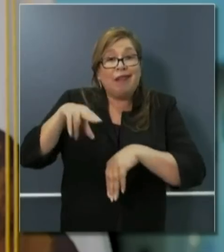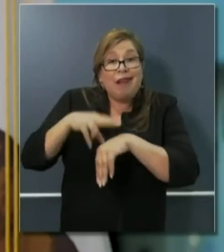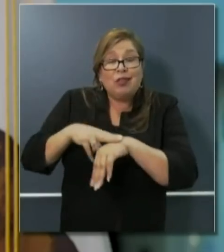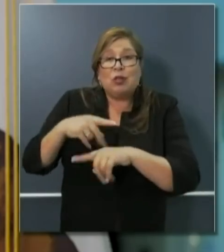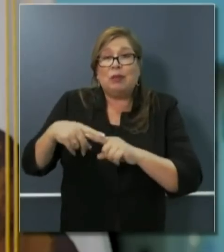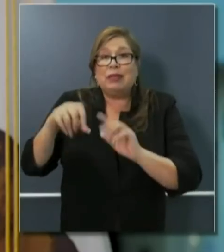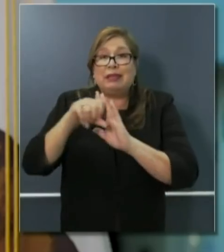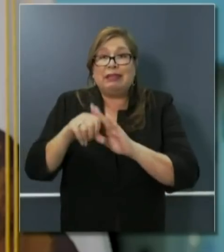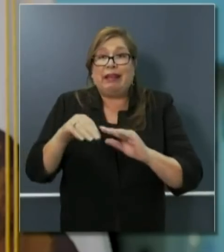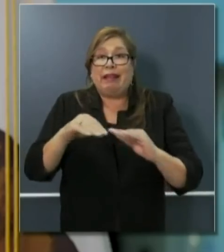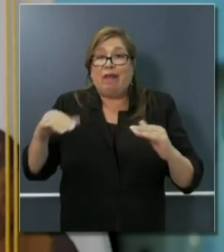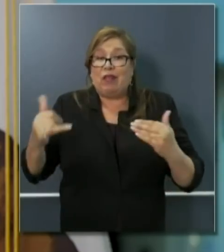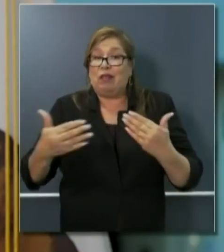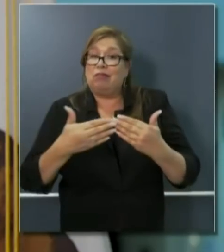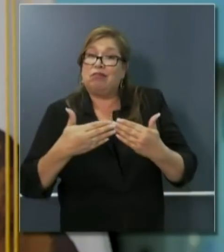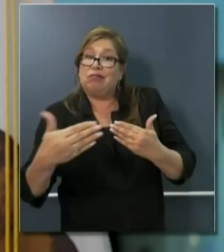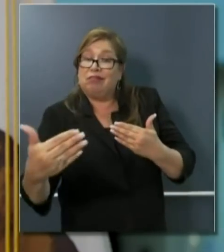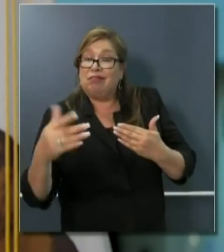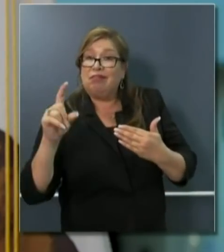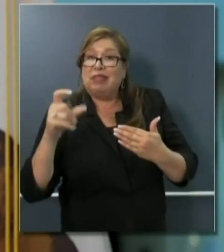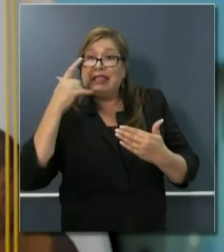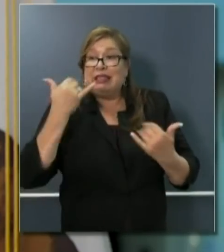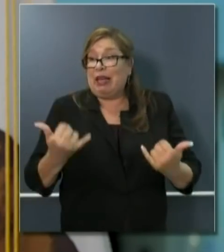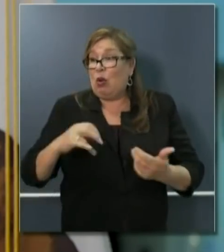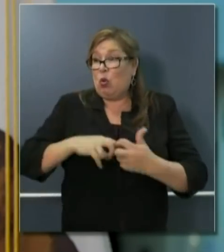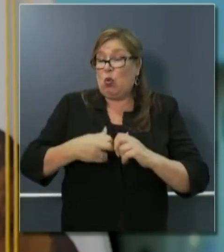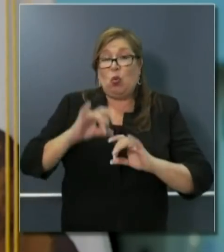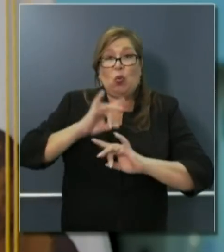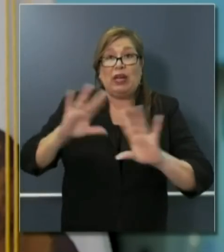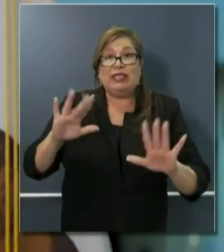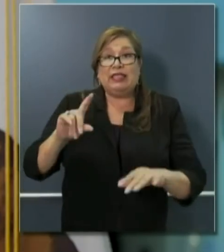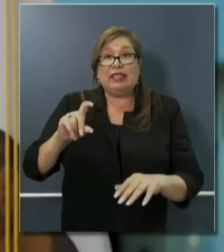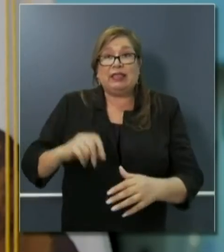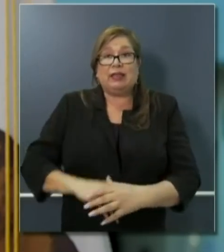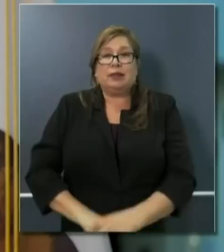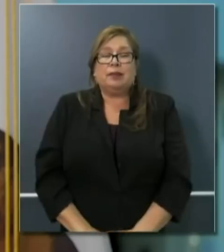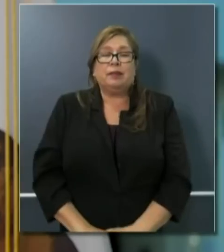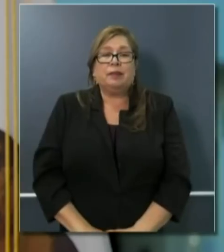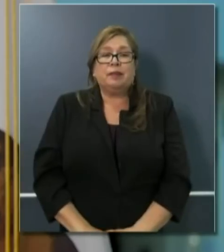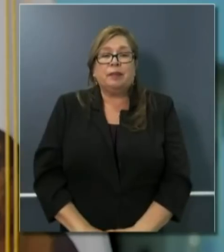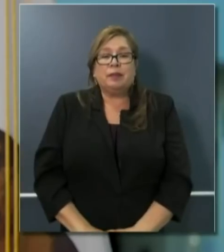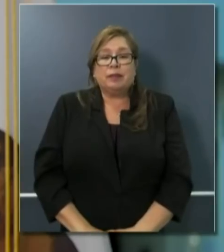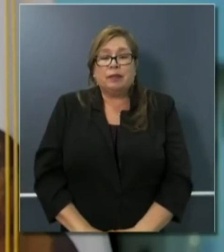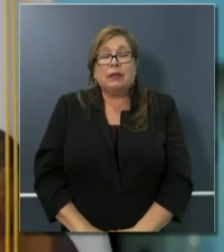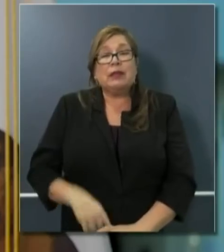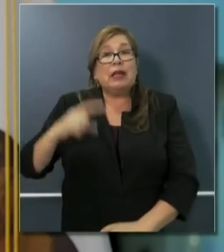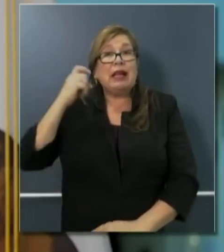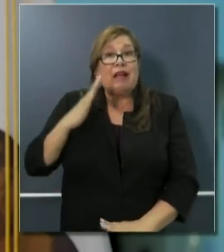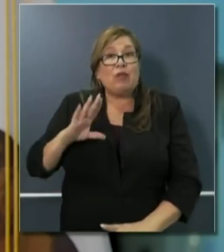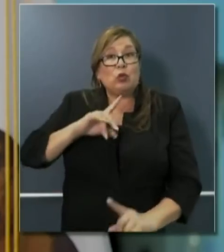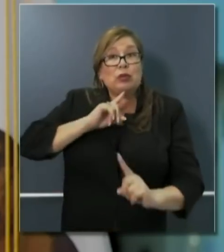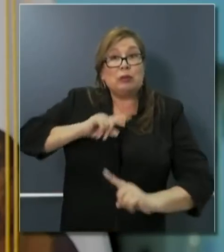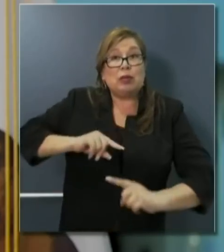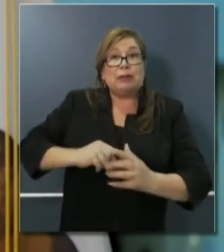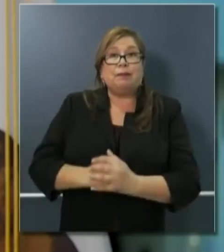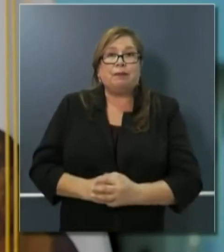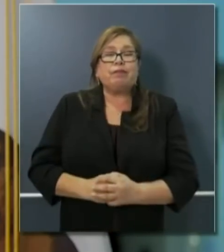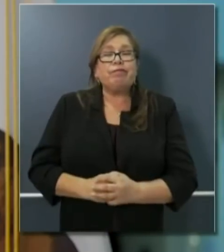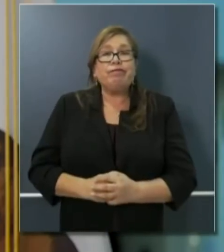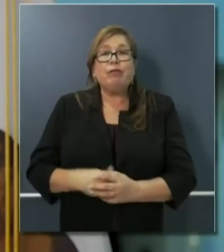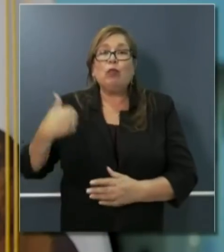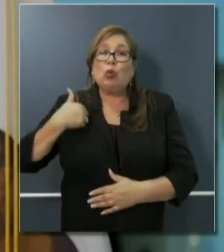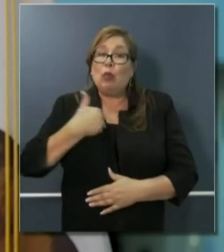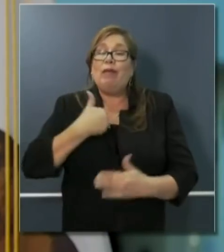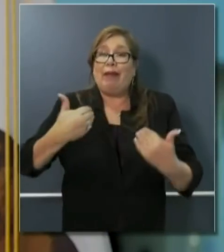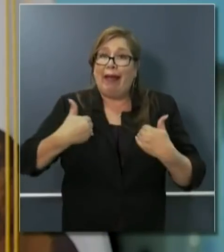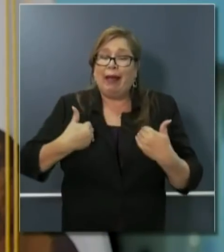level going forward, because of this crisis. We've had some very deep policy conversations in this